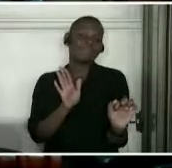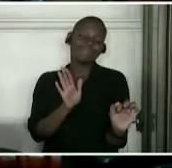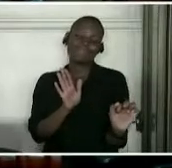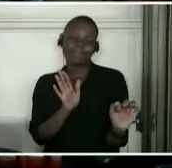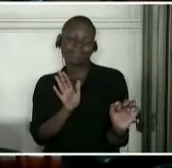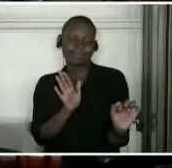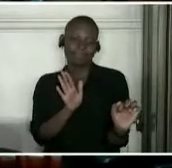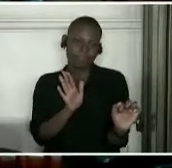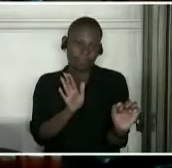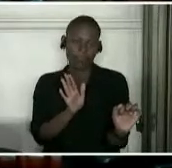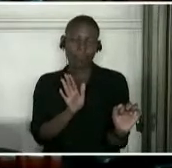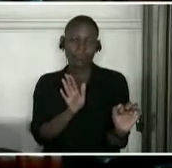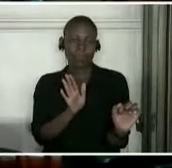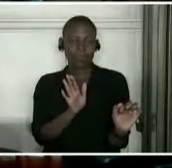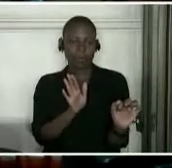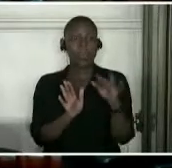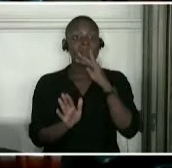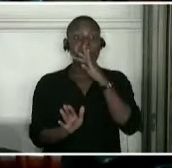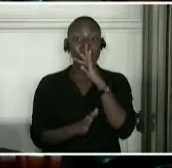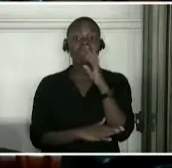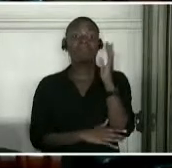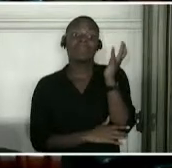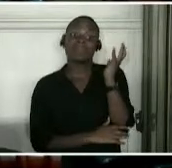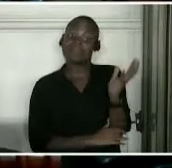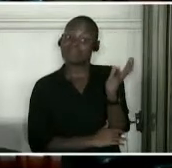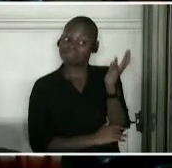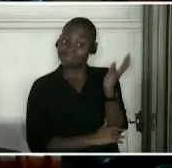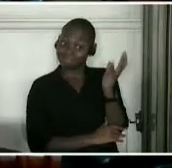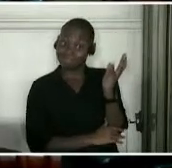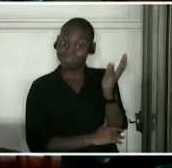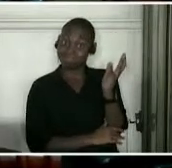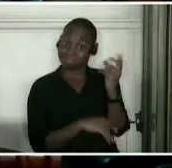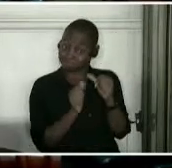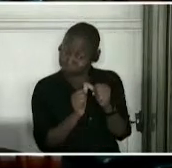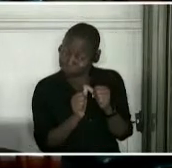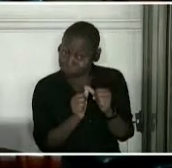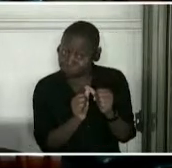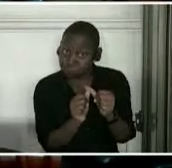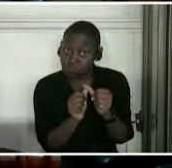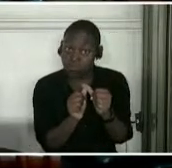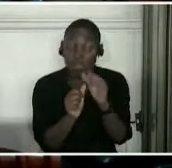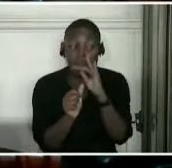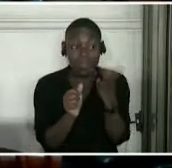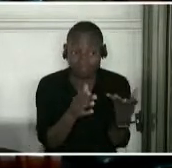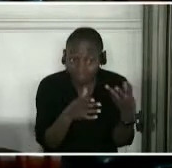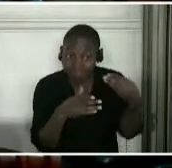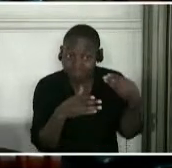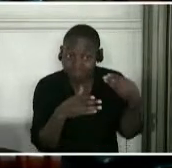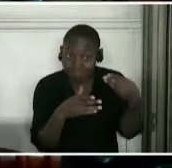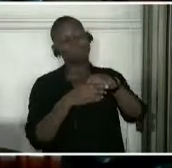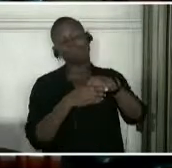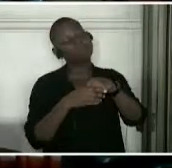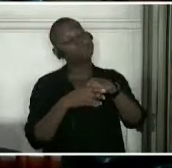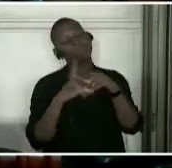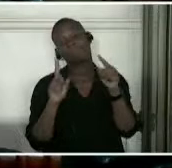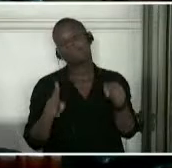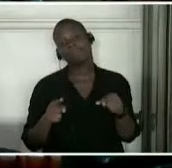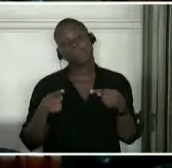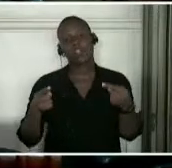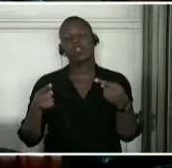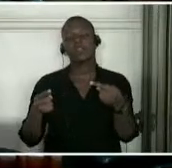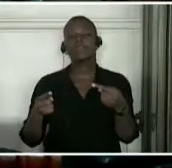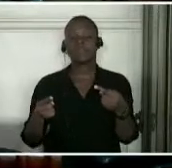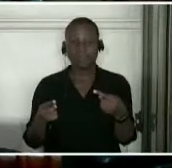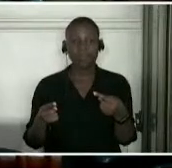on her behalf, that the speech will unfortunately not form part of the official record of proceedings. In